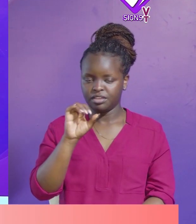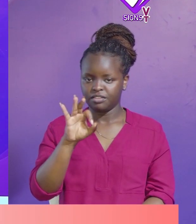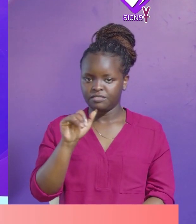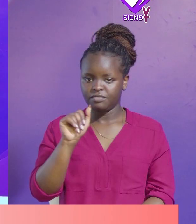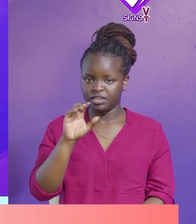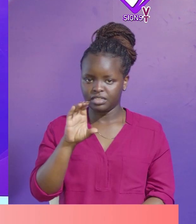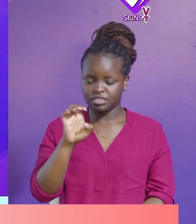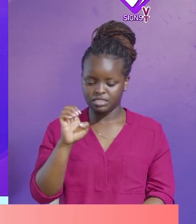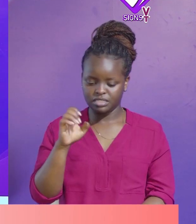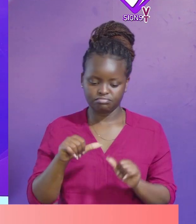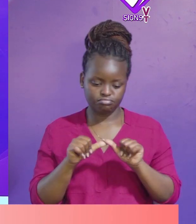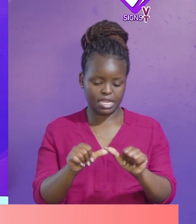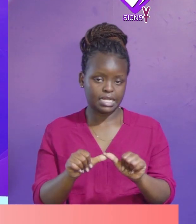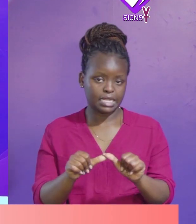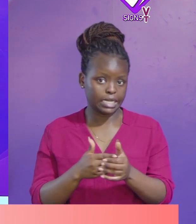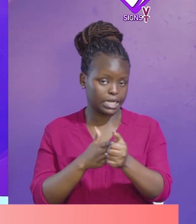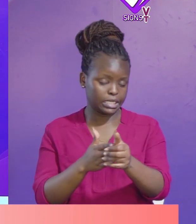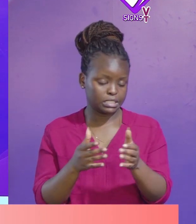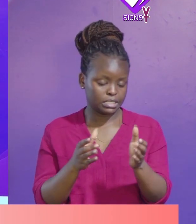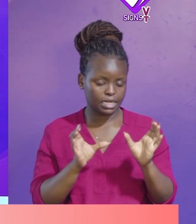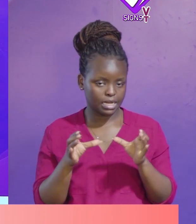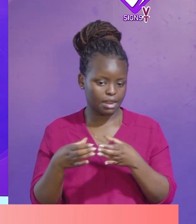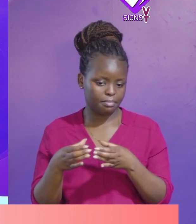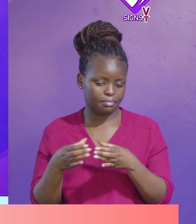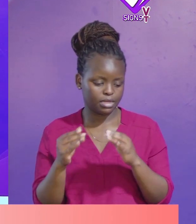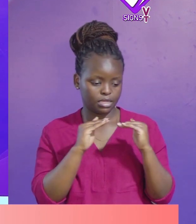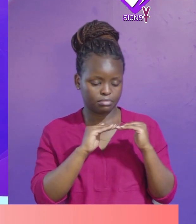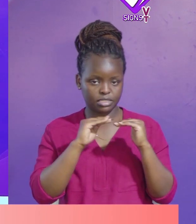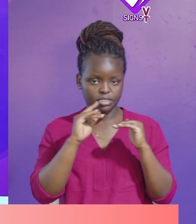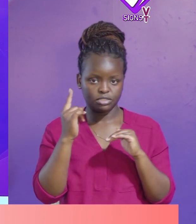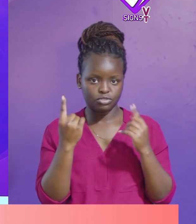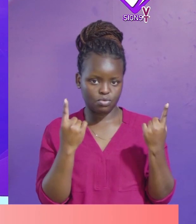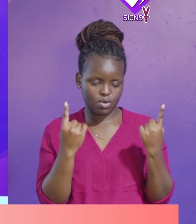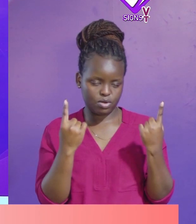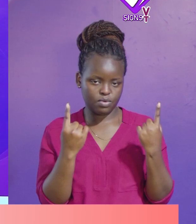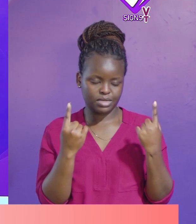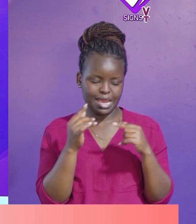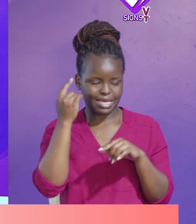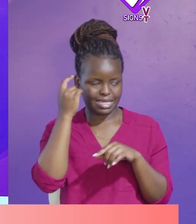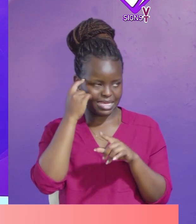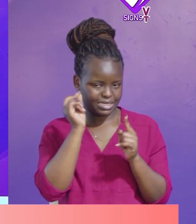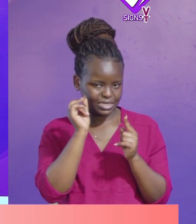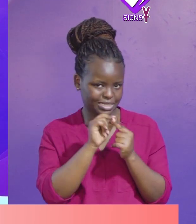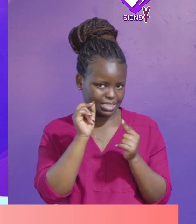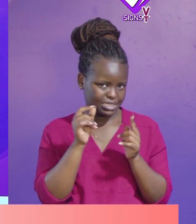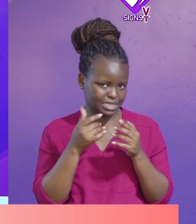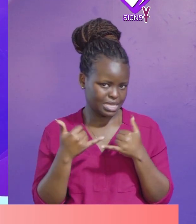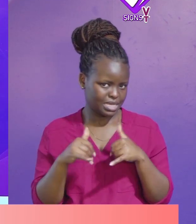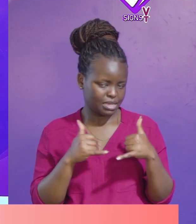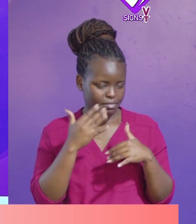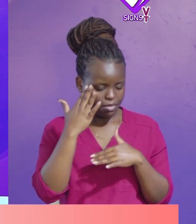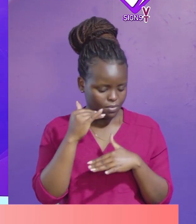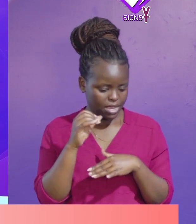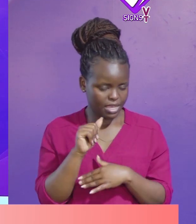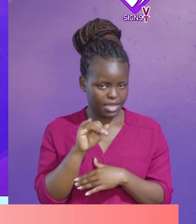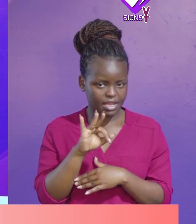club, but they managed to draw 1-1. I think it was a tense game because AFC Leopards